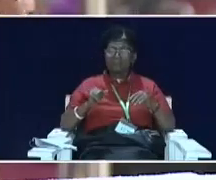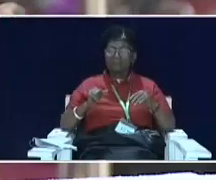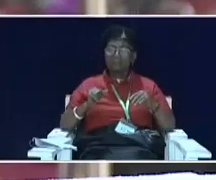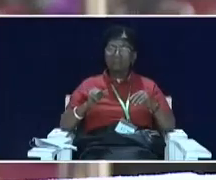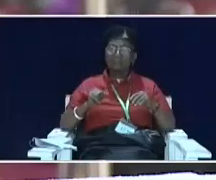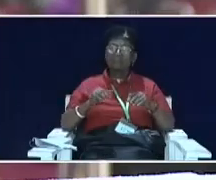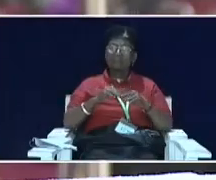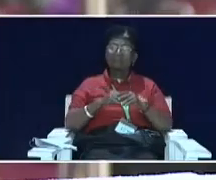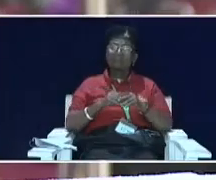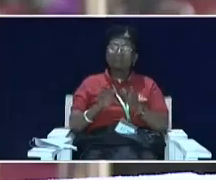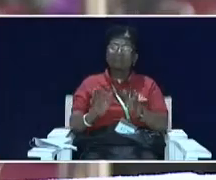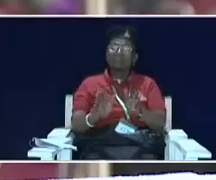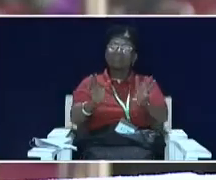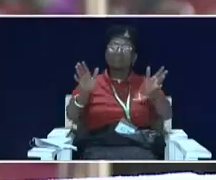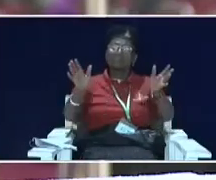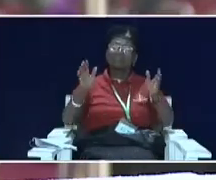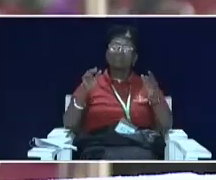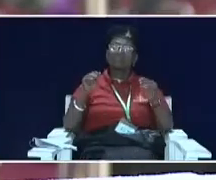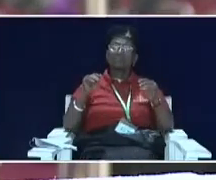in public,